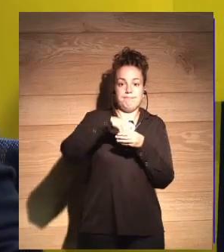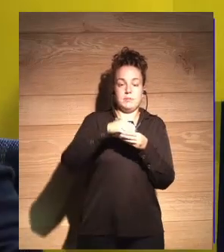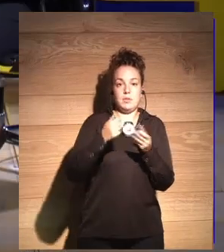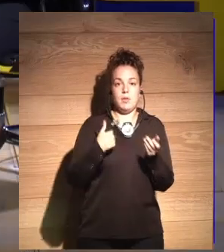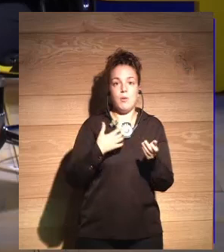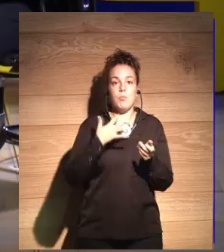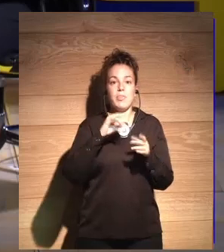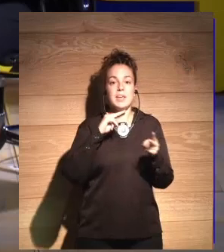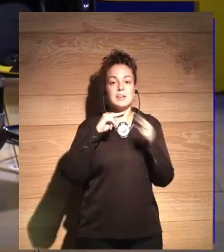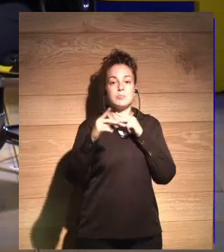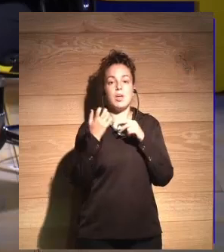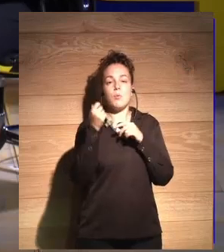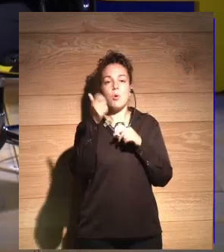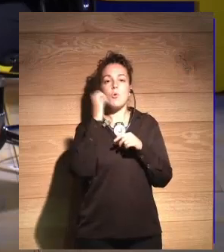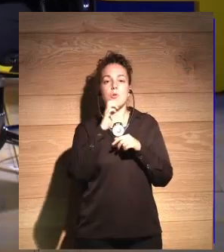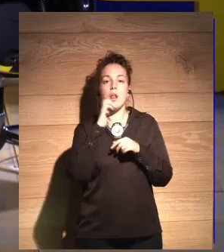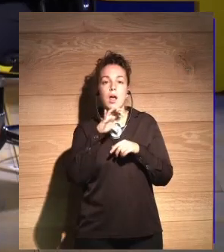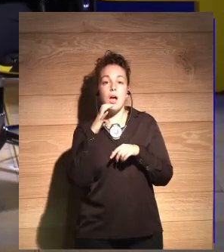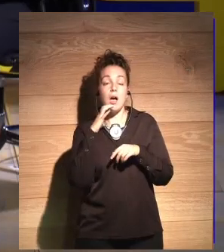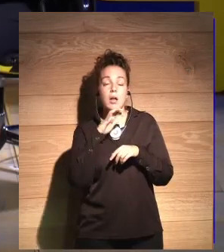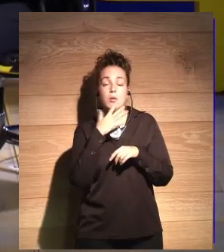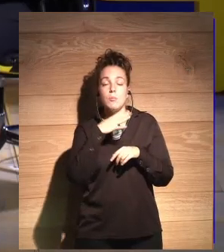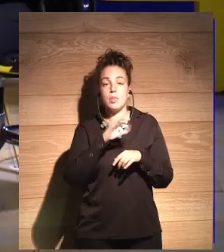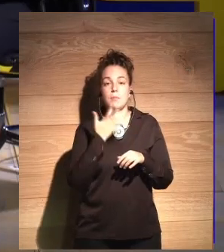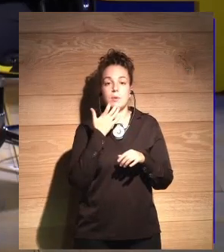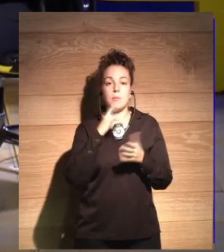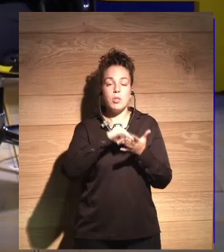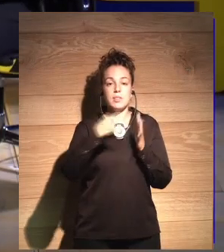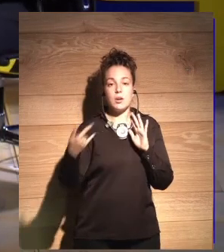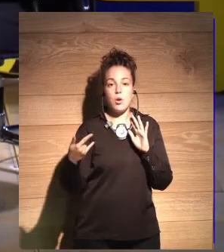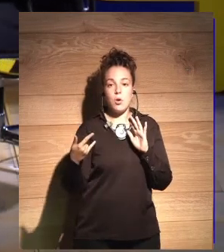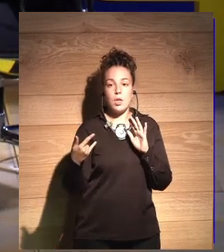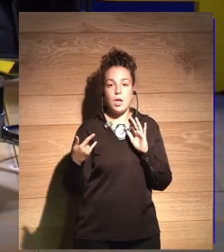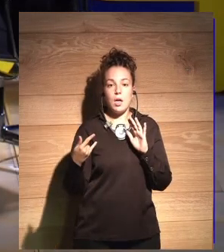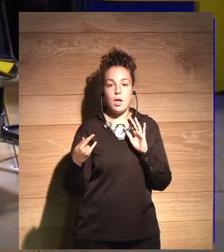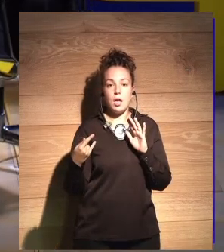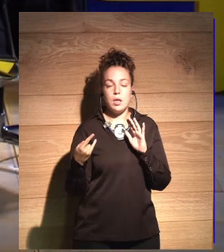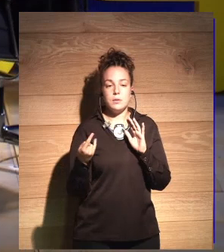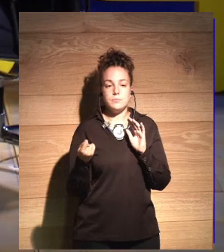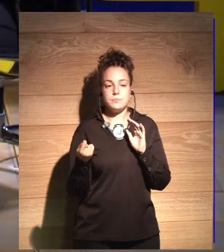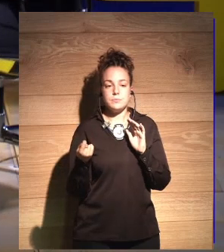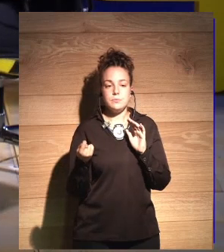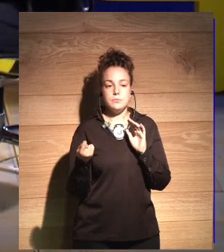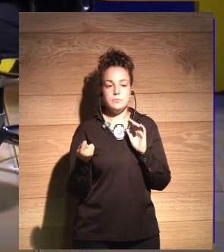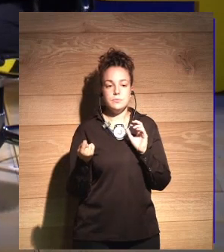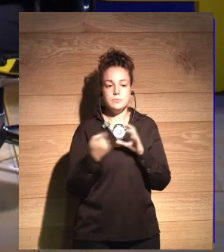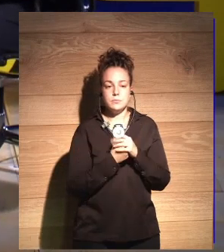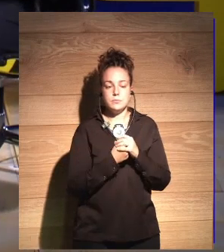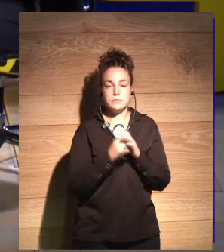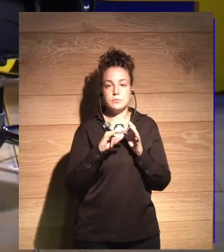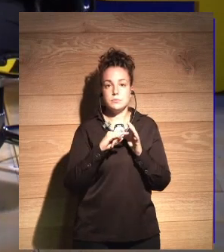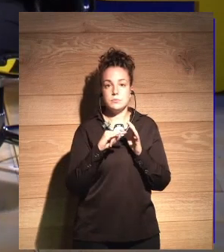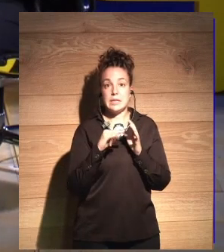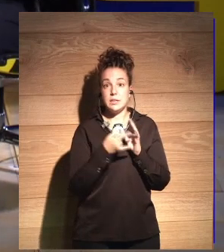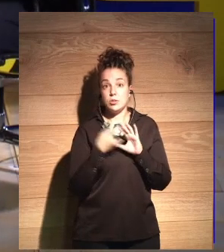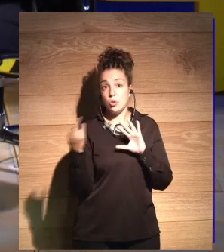that a lot of technology got based on Protestant work ethic. That Protestant